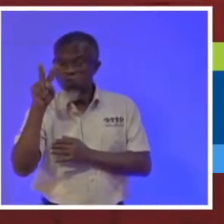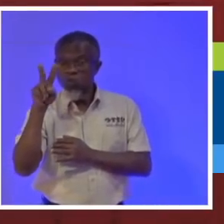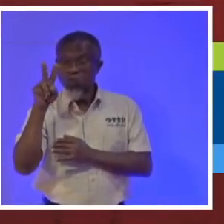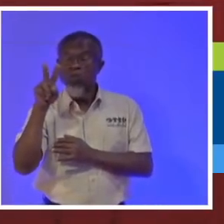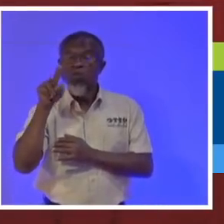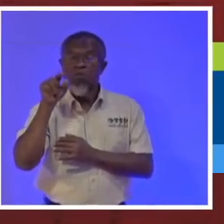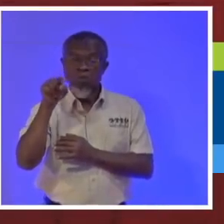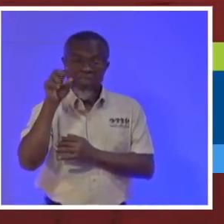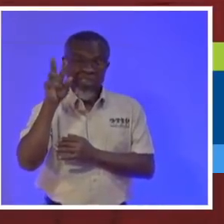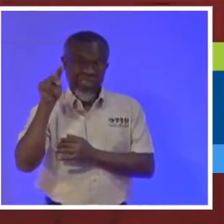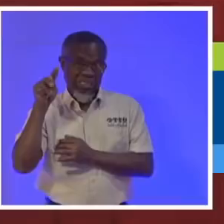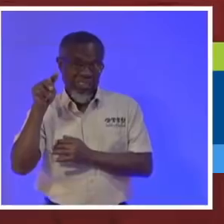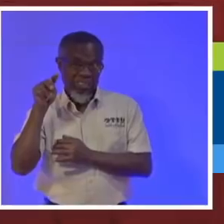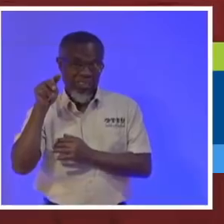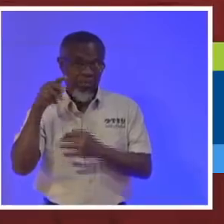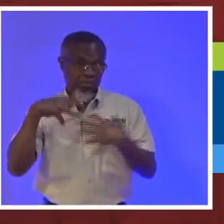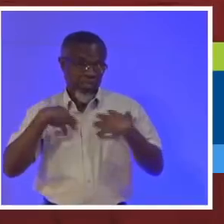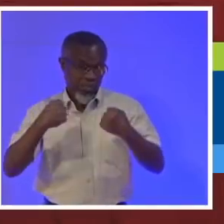azpnews.com. We are ready for your questions.